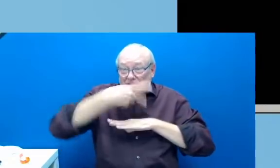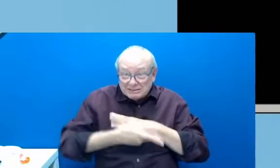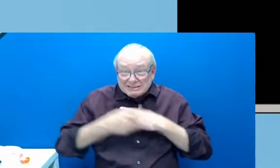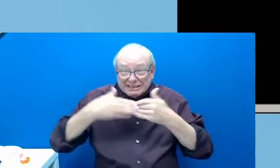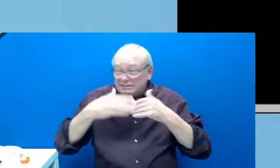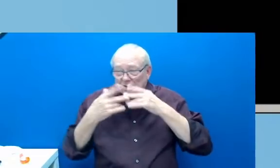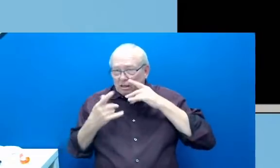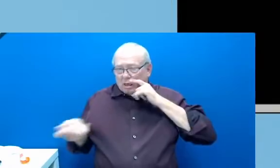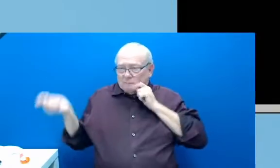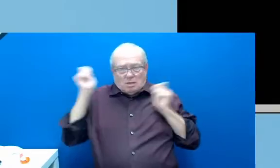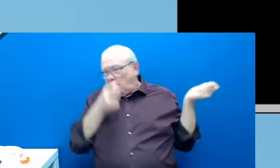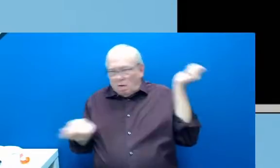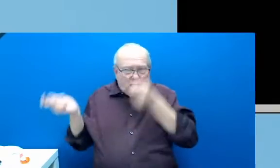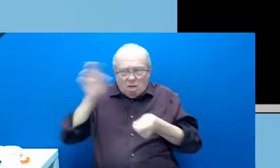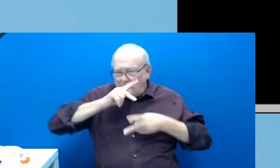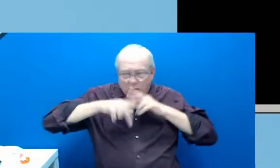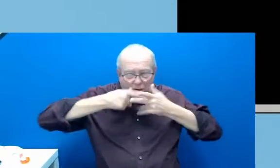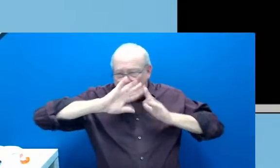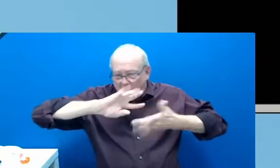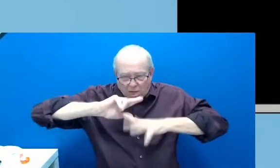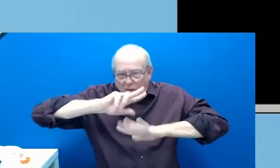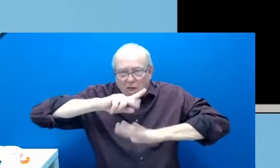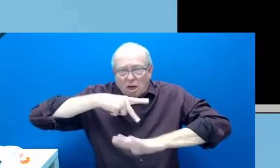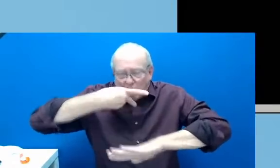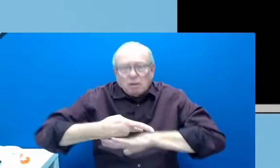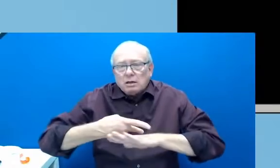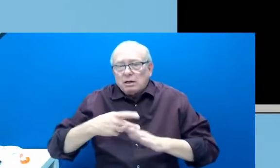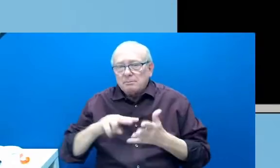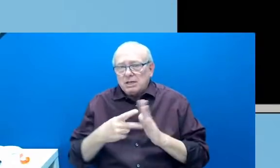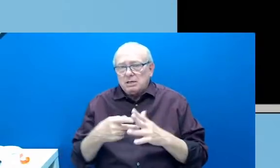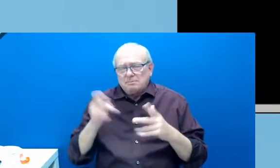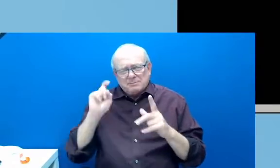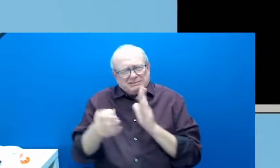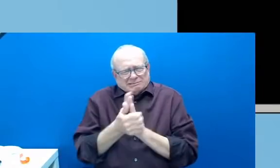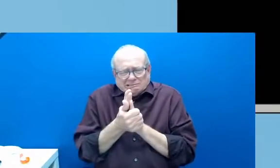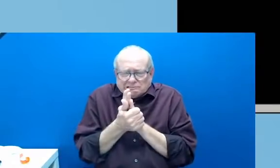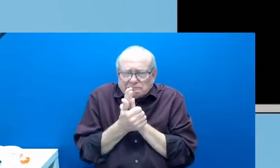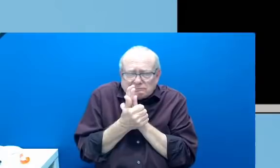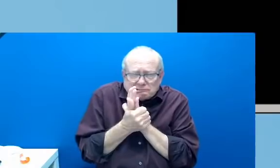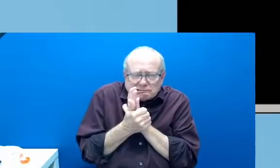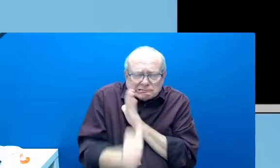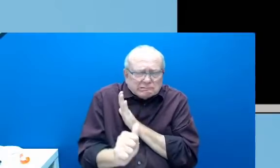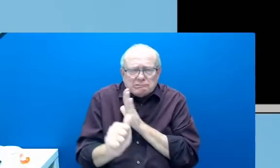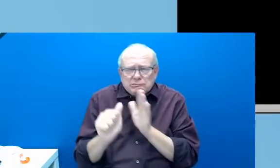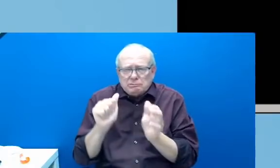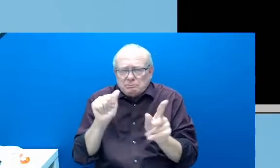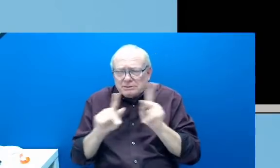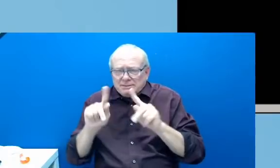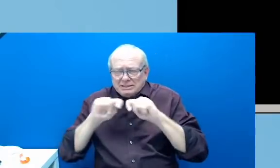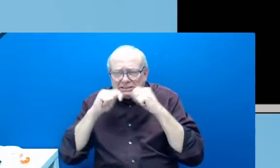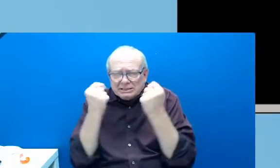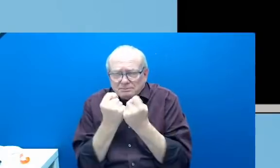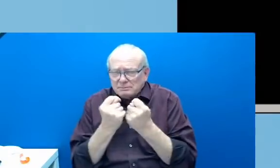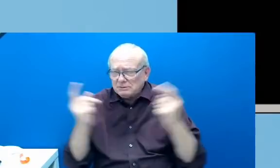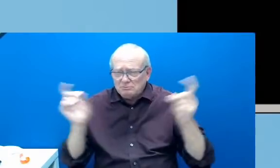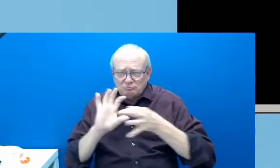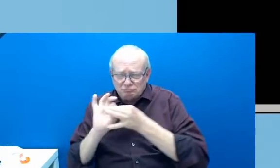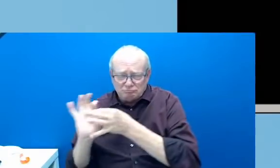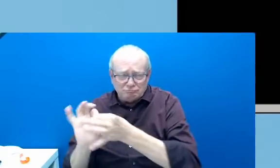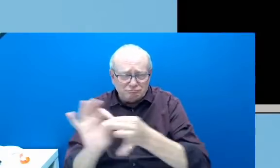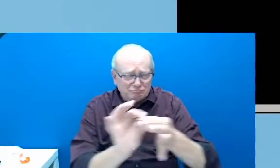just, flip a patient over. This is something that requires very skilled individuals working as a team to